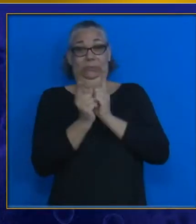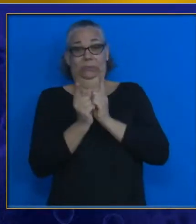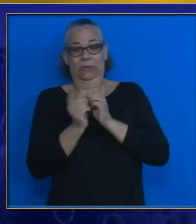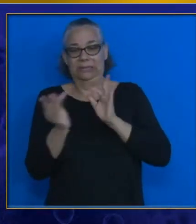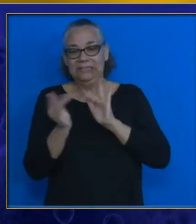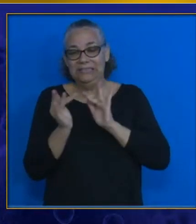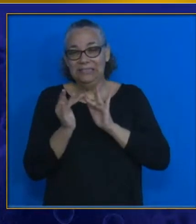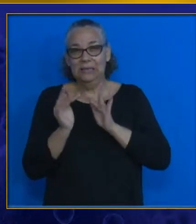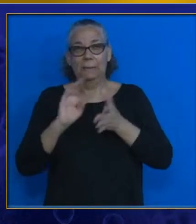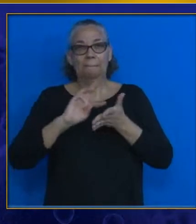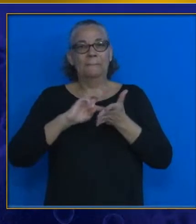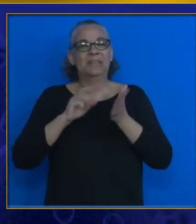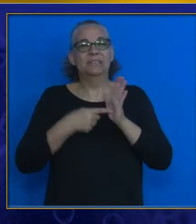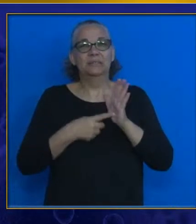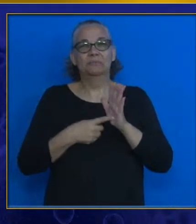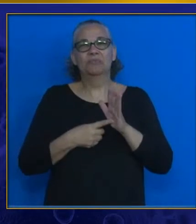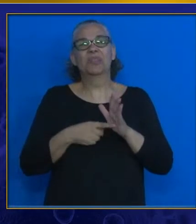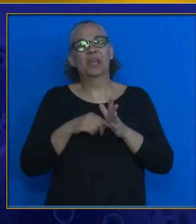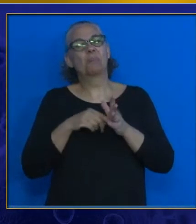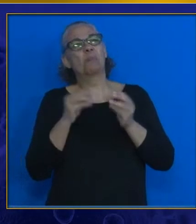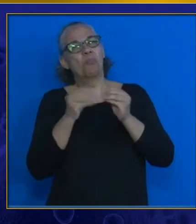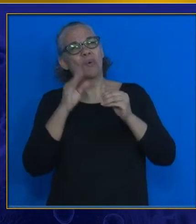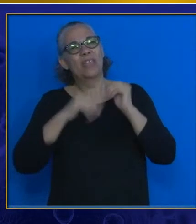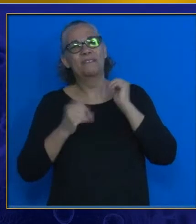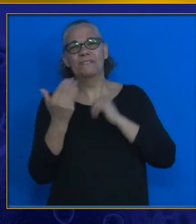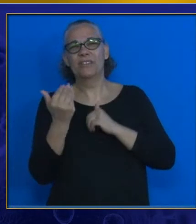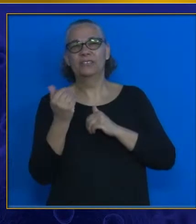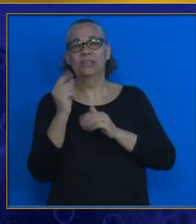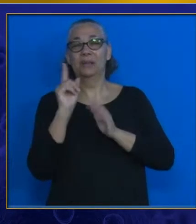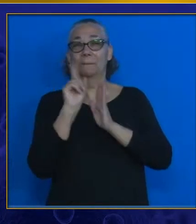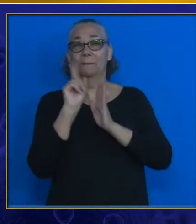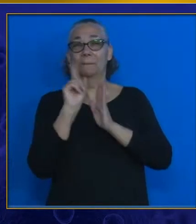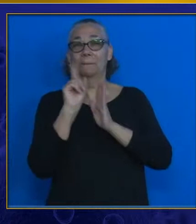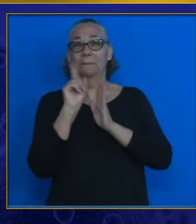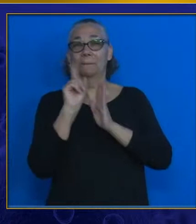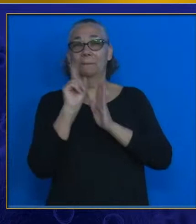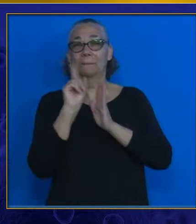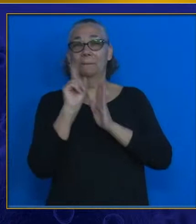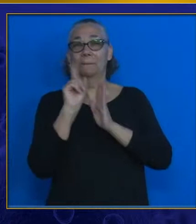means spending more than 15 minutes of face-to-face contact